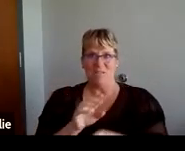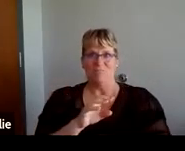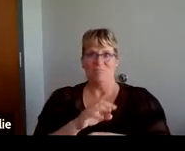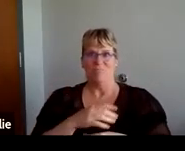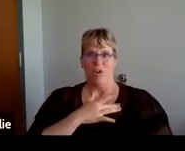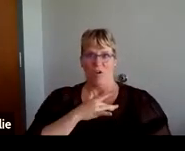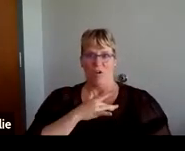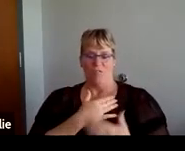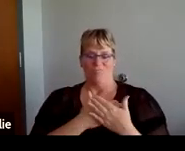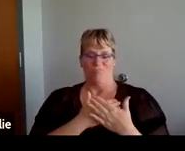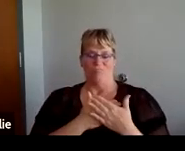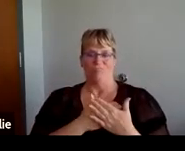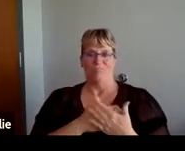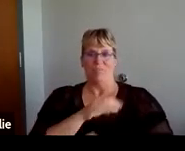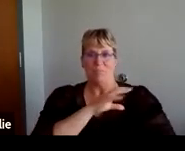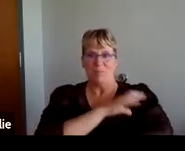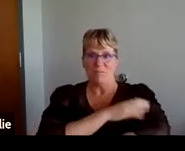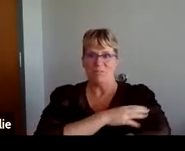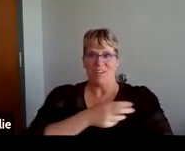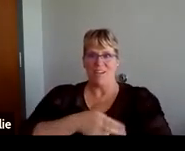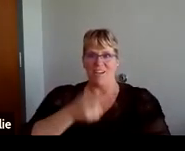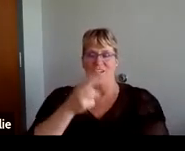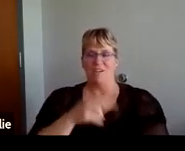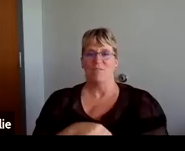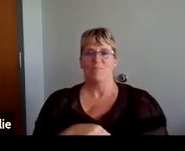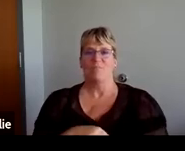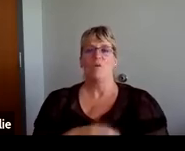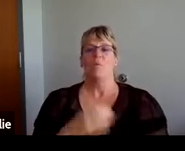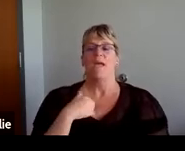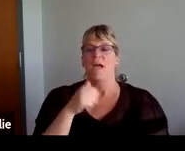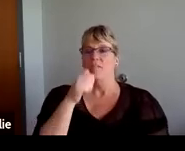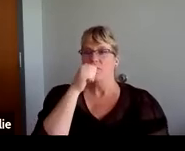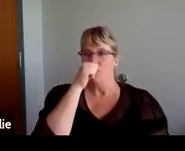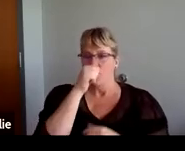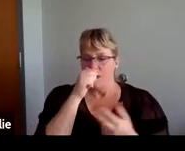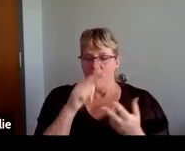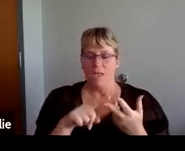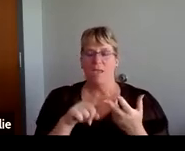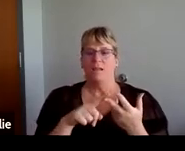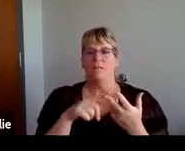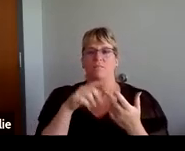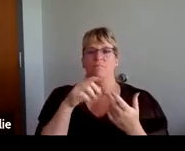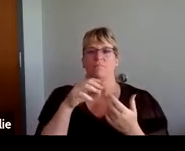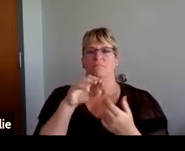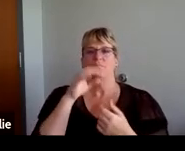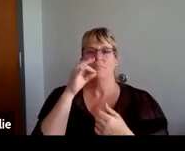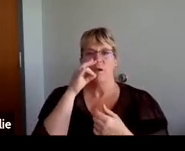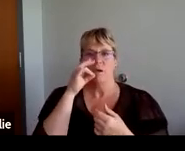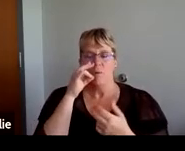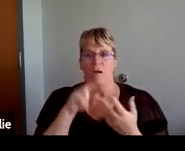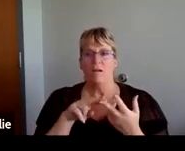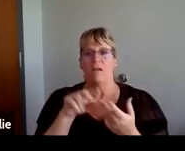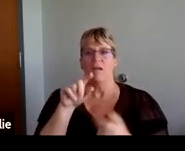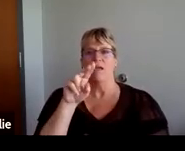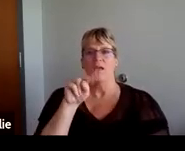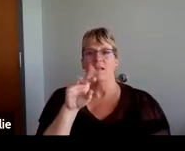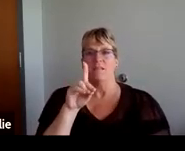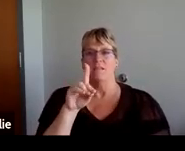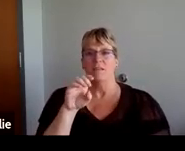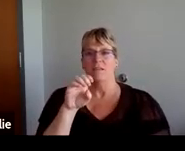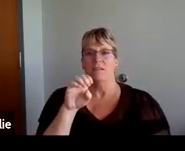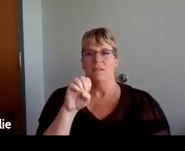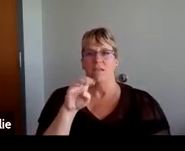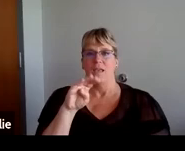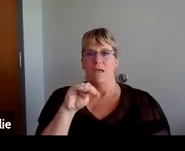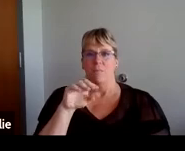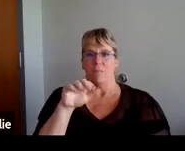time. Drugs that influence norepinephrine include cocaine, marijuana, nicotine, MDMA. And then